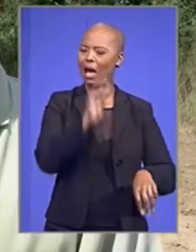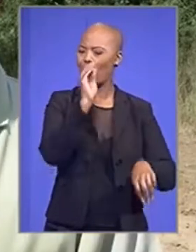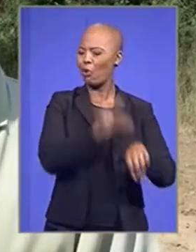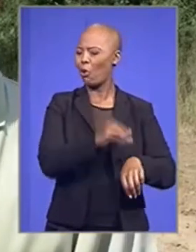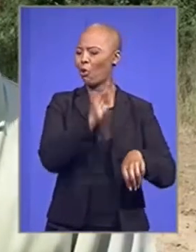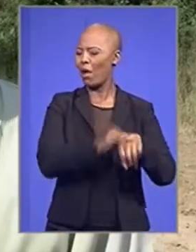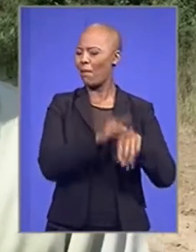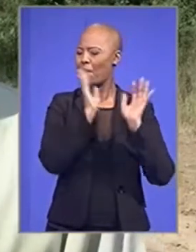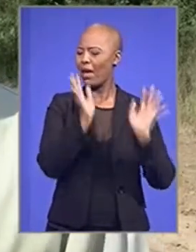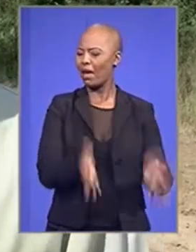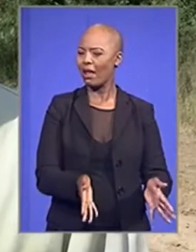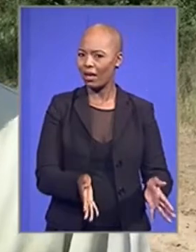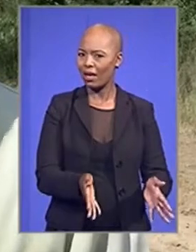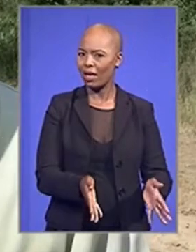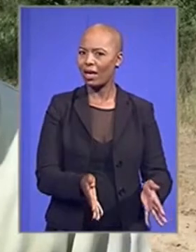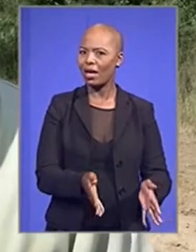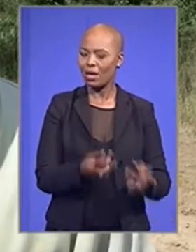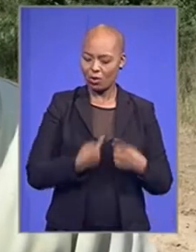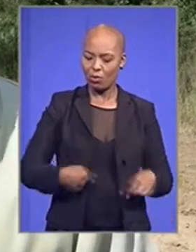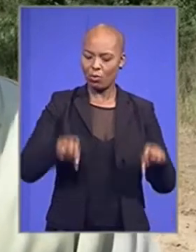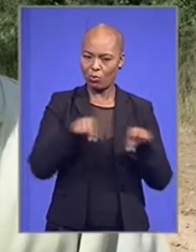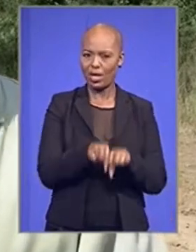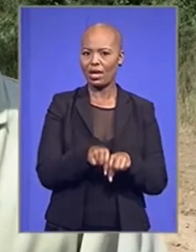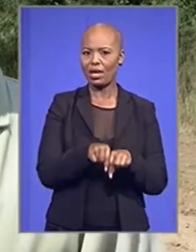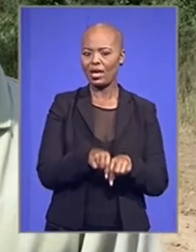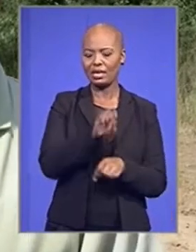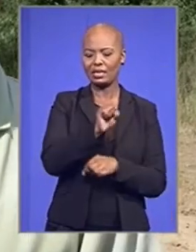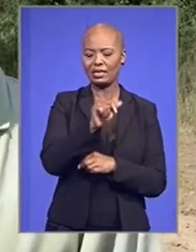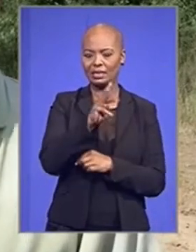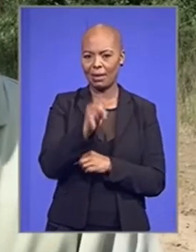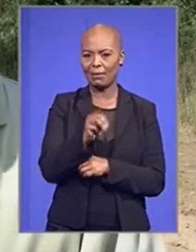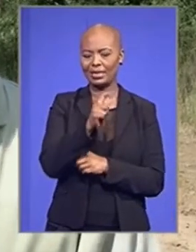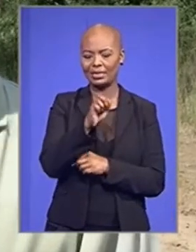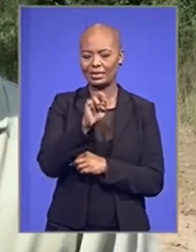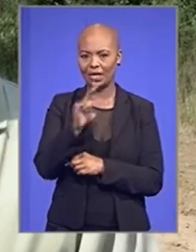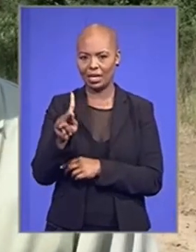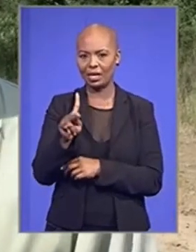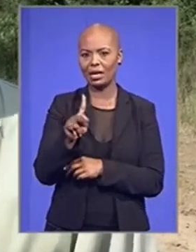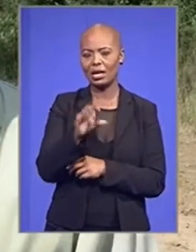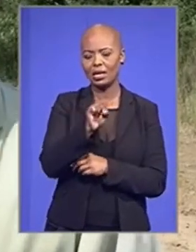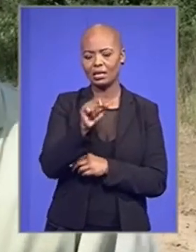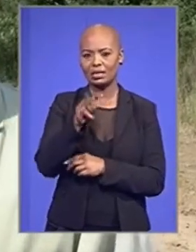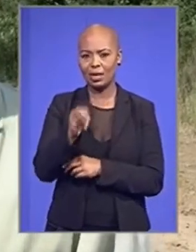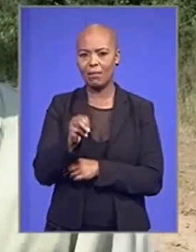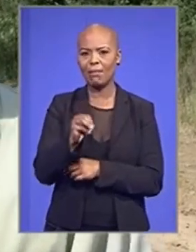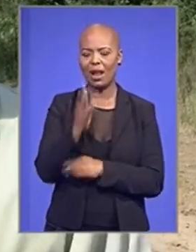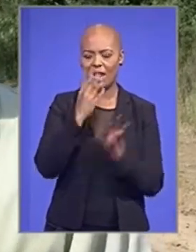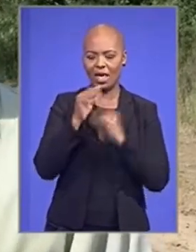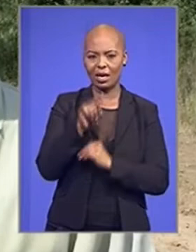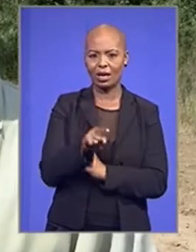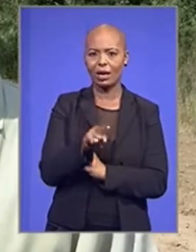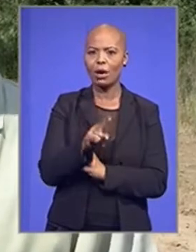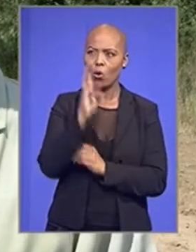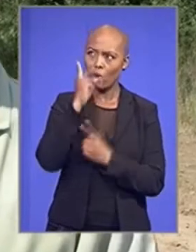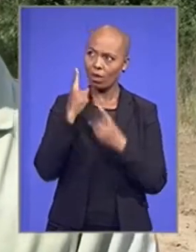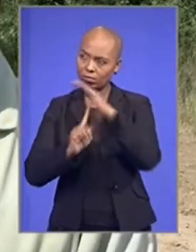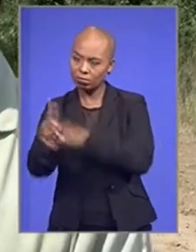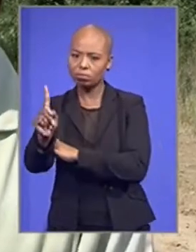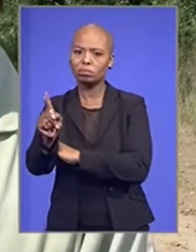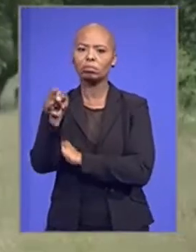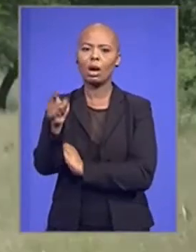le mokgatlo wa Samtrek Samwerk Samleer re tla go khoto go bona gore re thibela gore masepala o fane